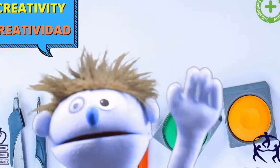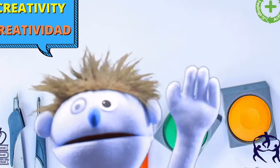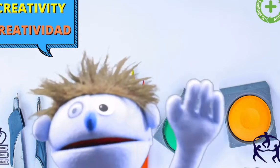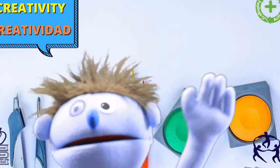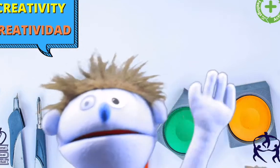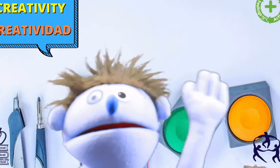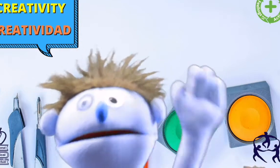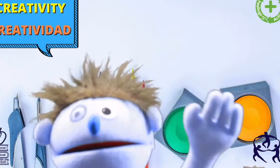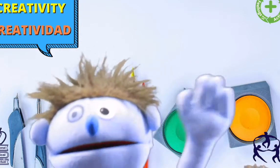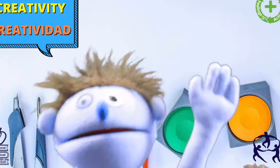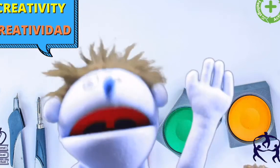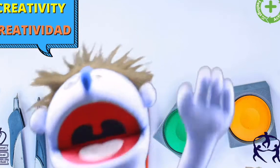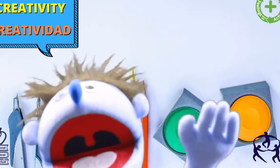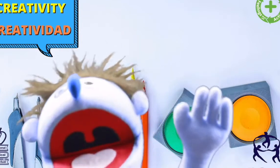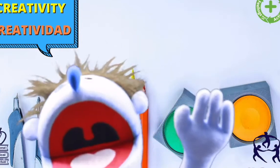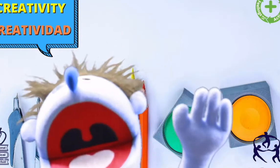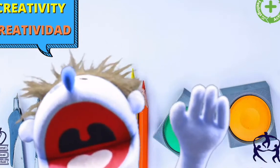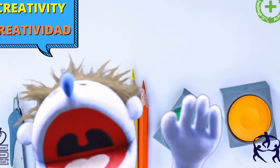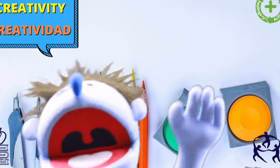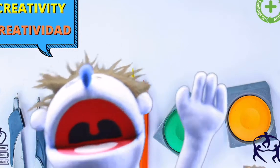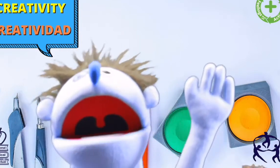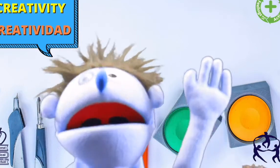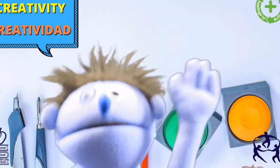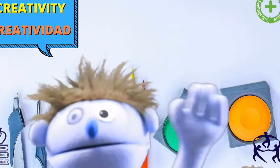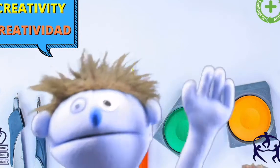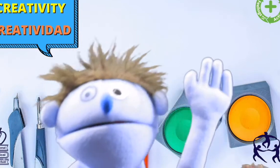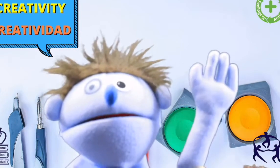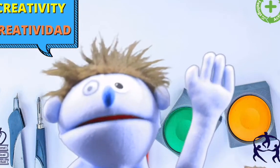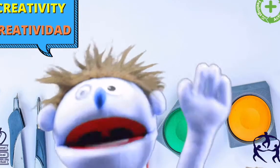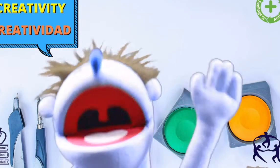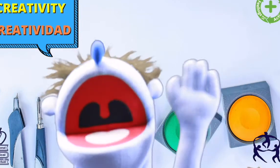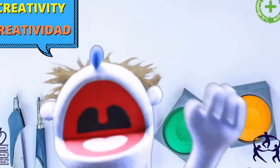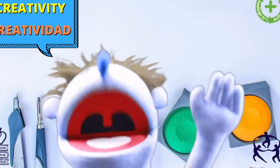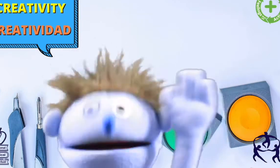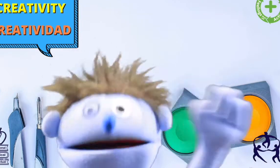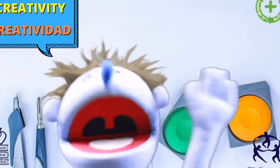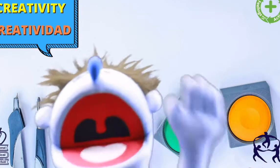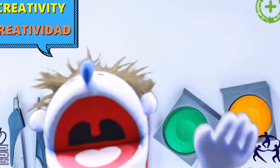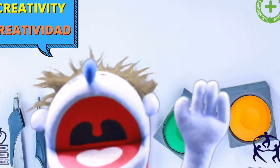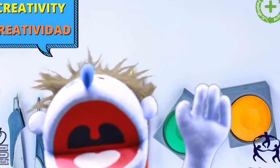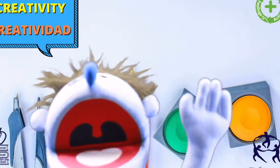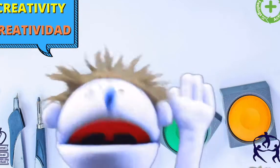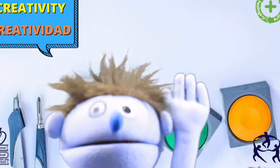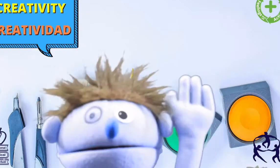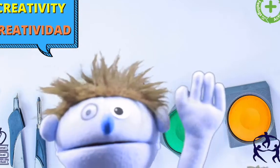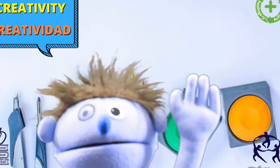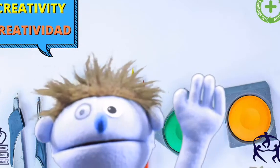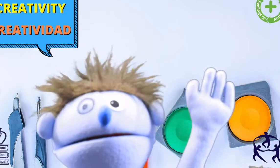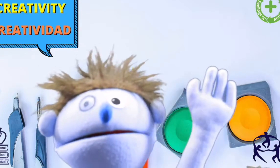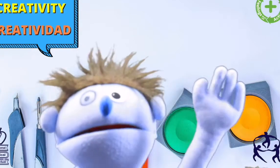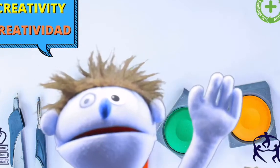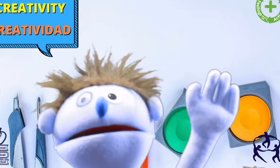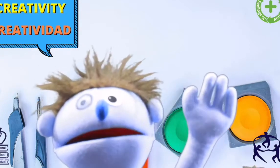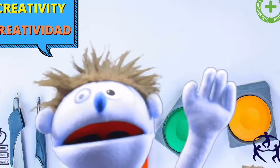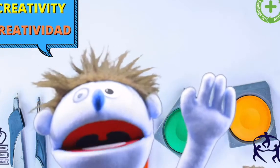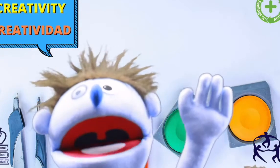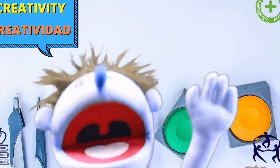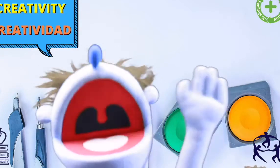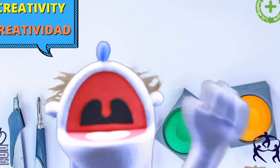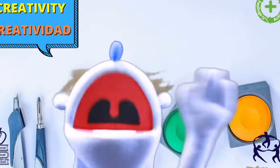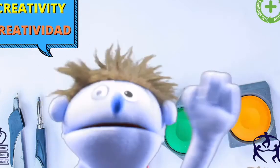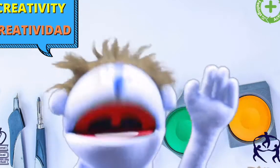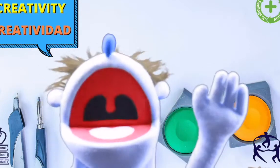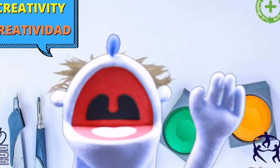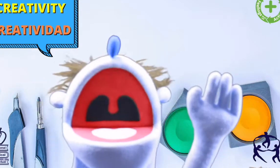in my house, they Googled for me how to play guitar, lessons guitar, so they have a video